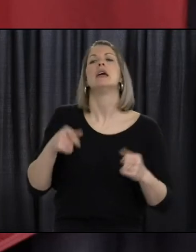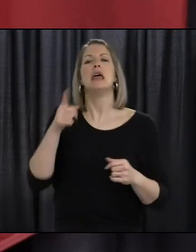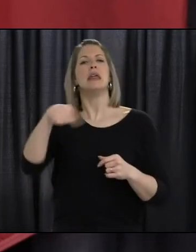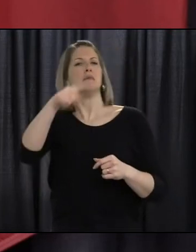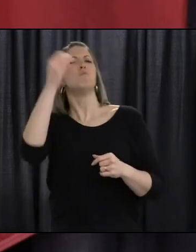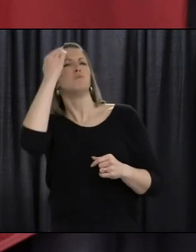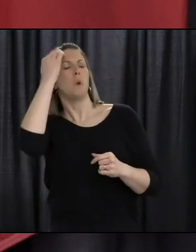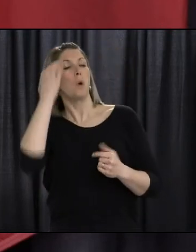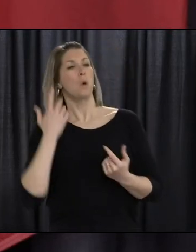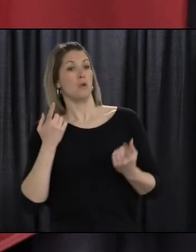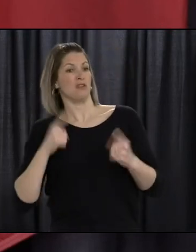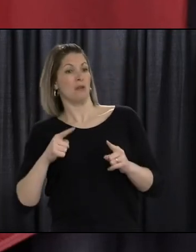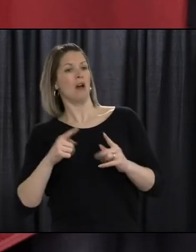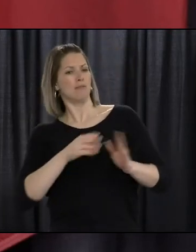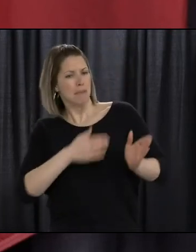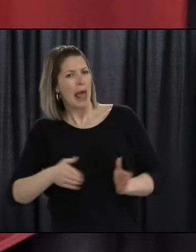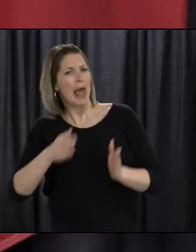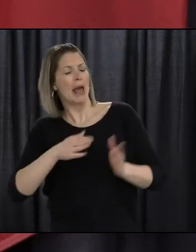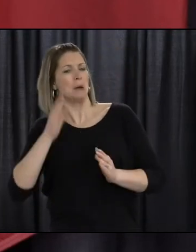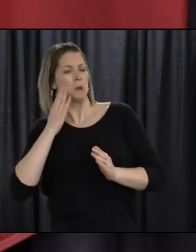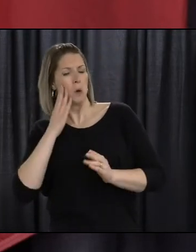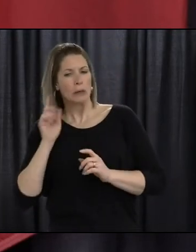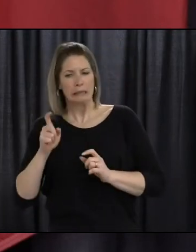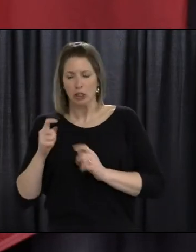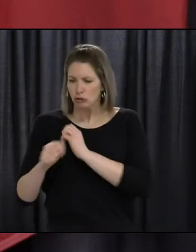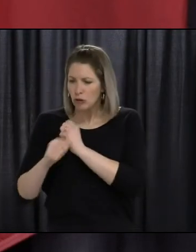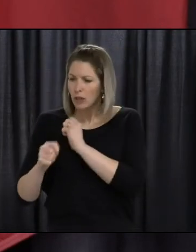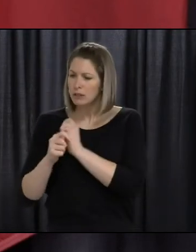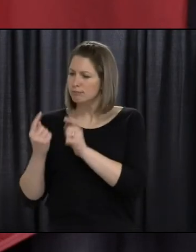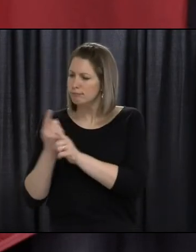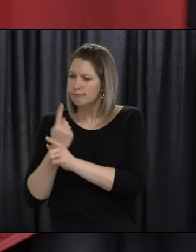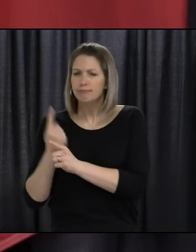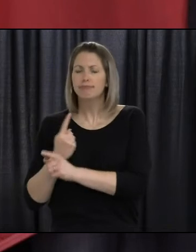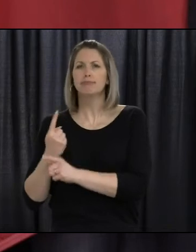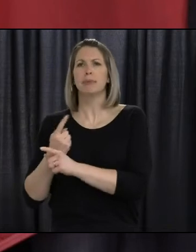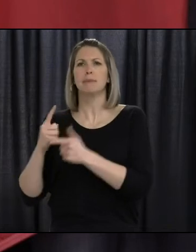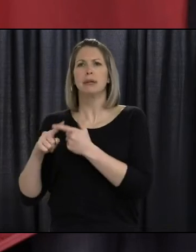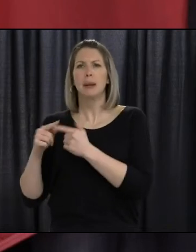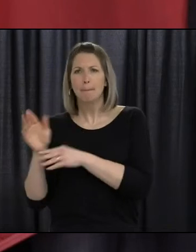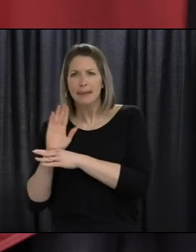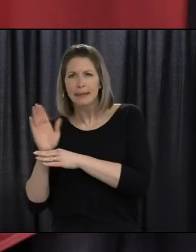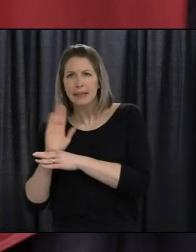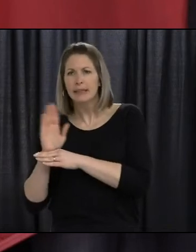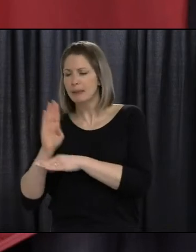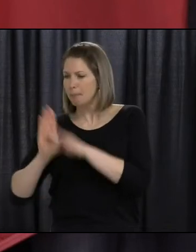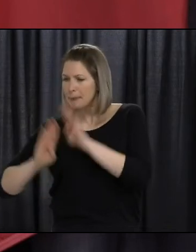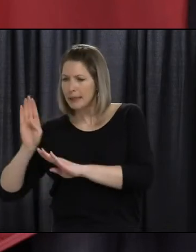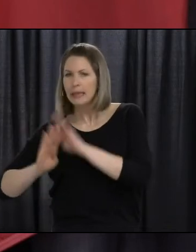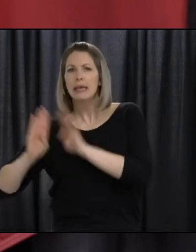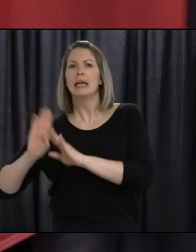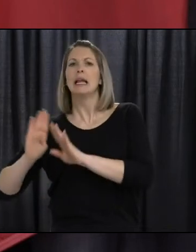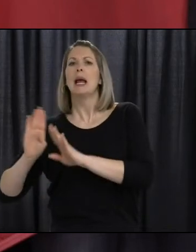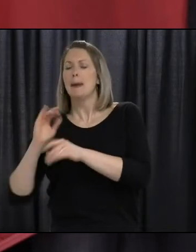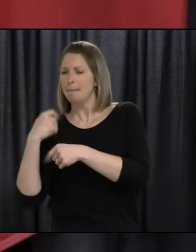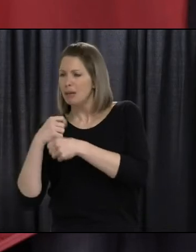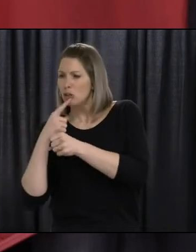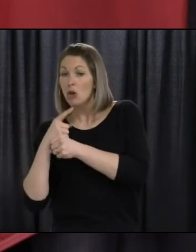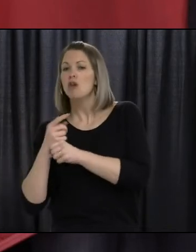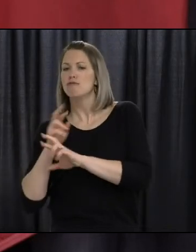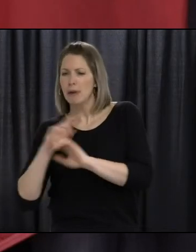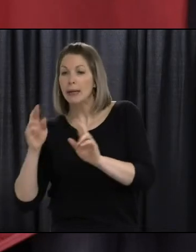mind, including the contractors, that every single person is required to follow the guidelines to help prevent the spread